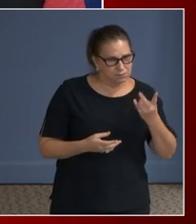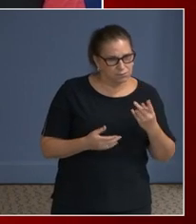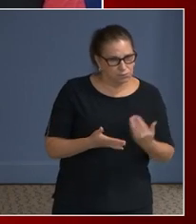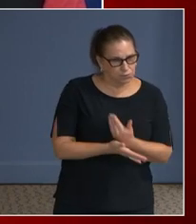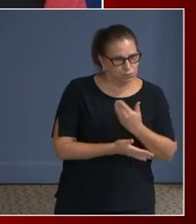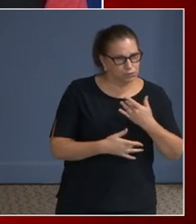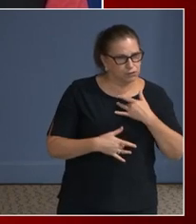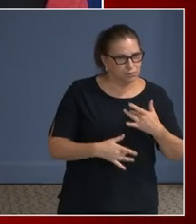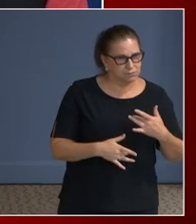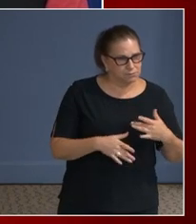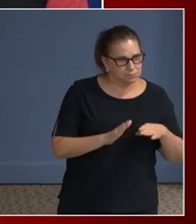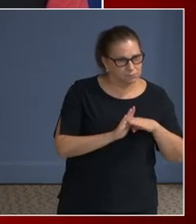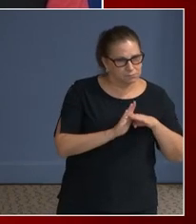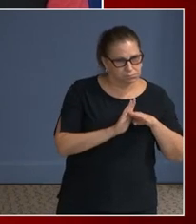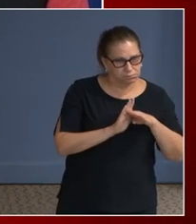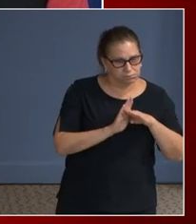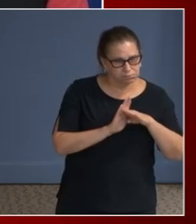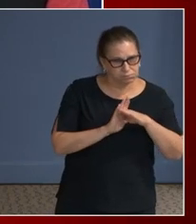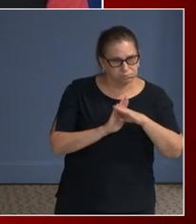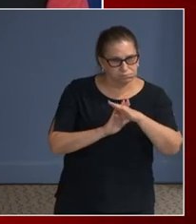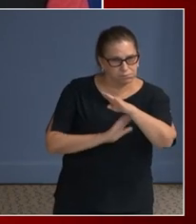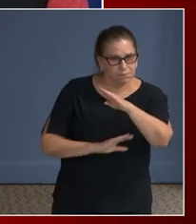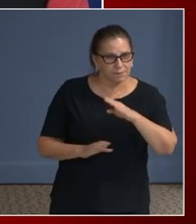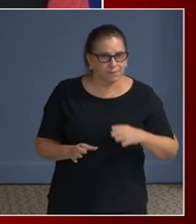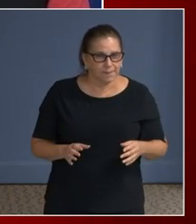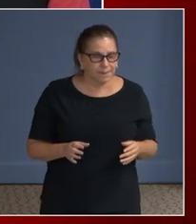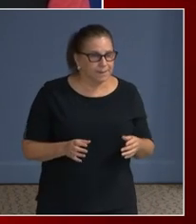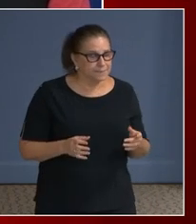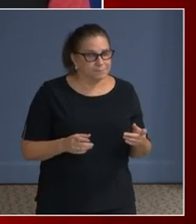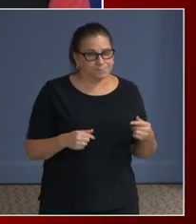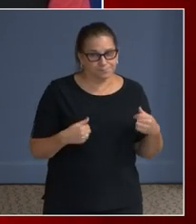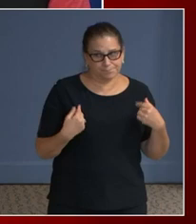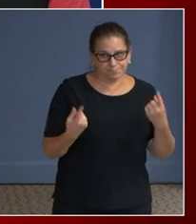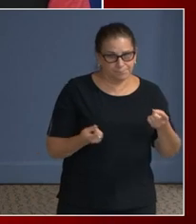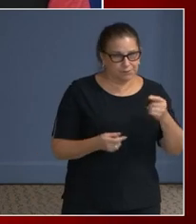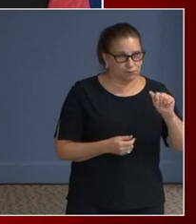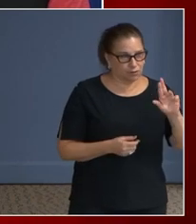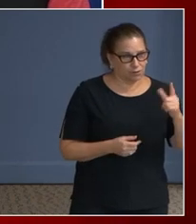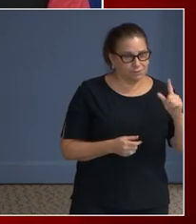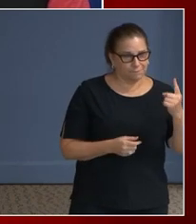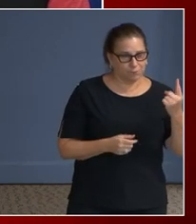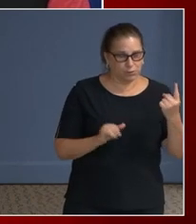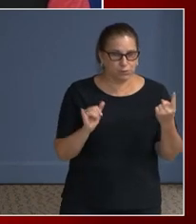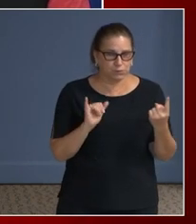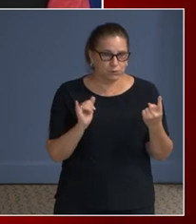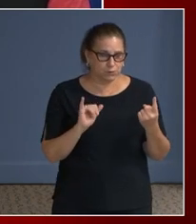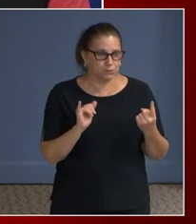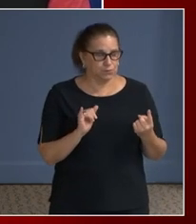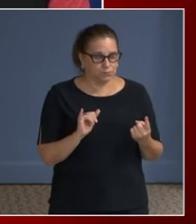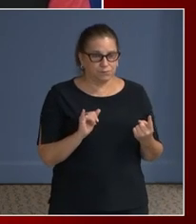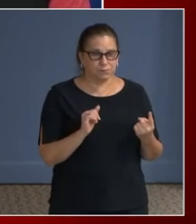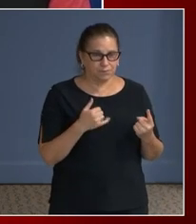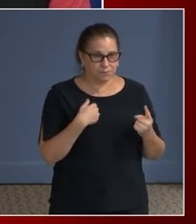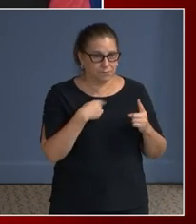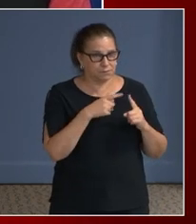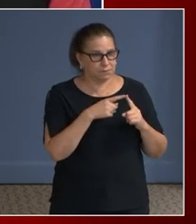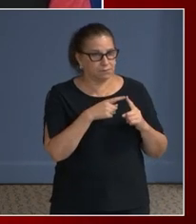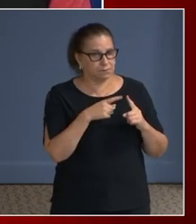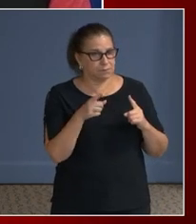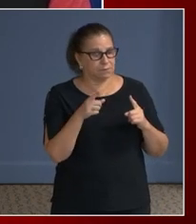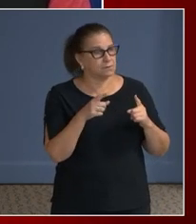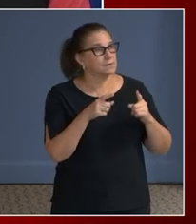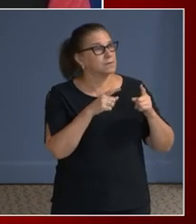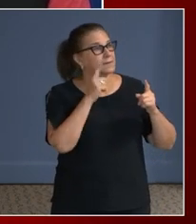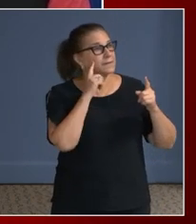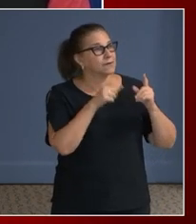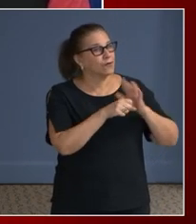after August 1st. So it doesn't mean that individuals who are over 65 still aren't being